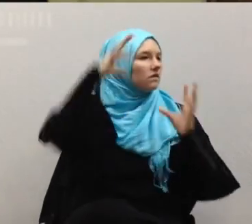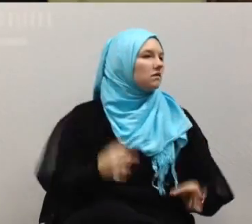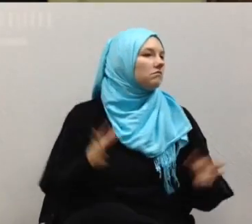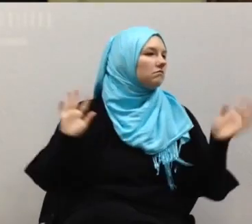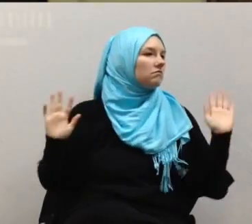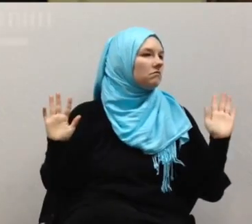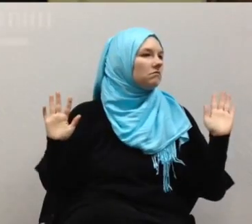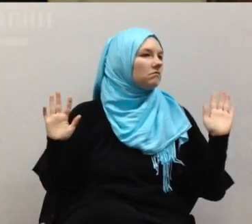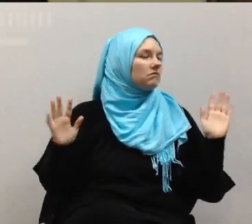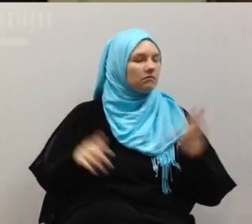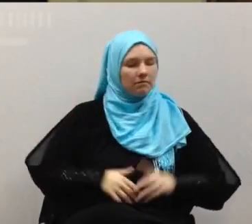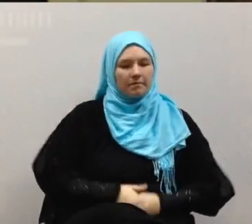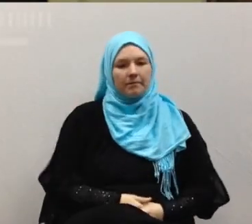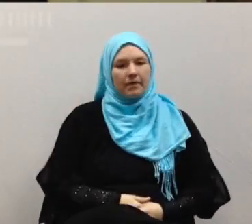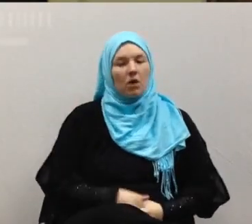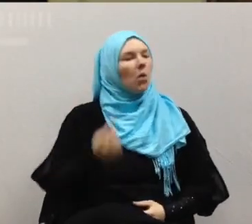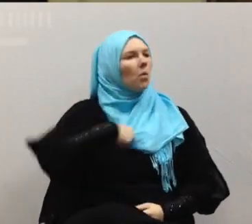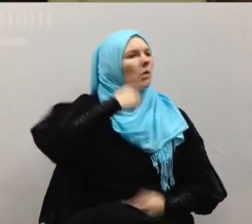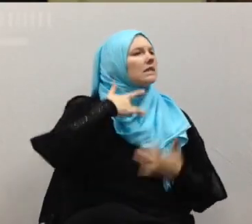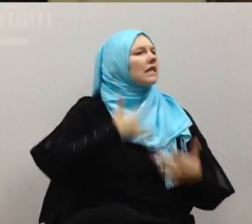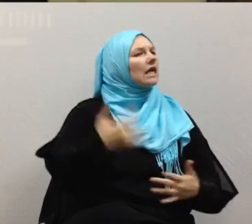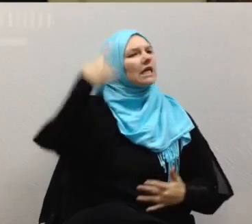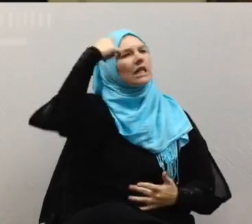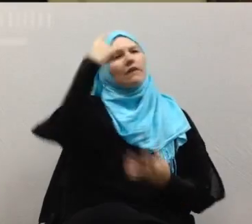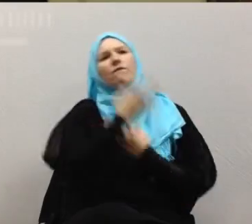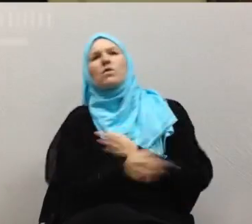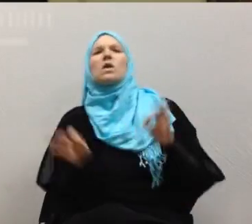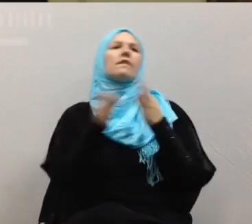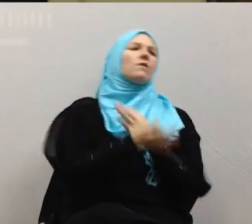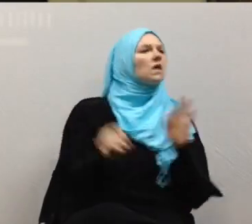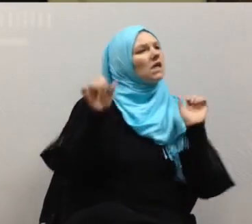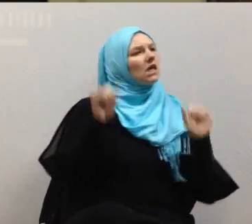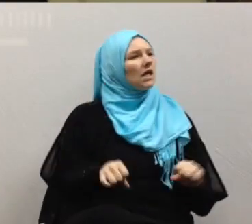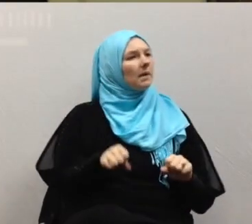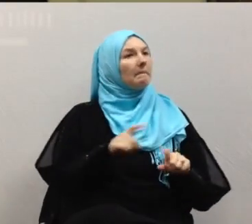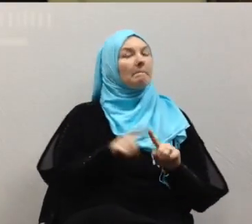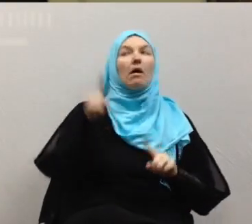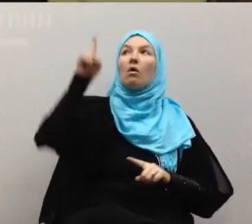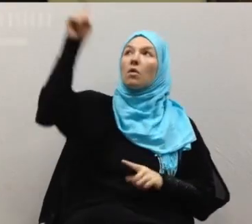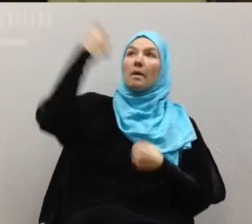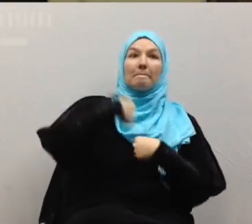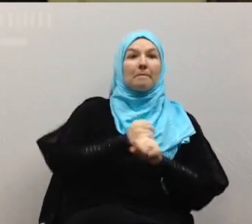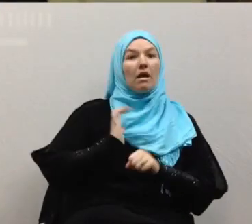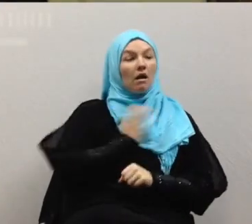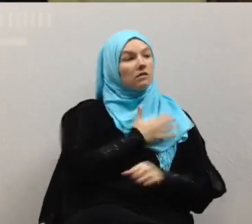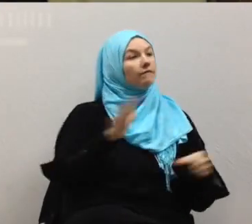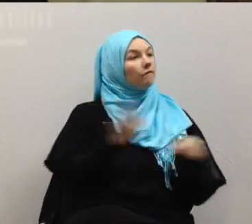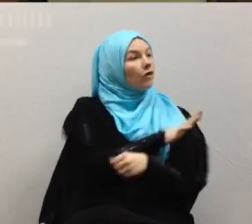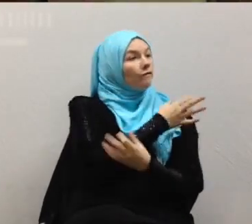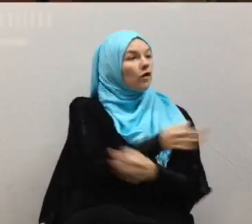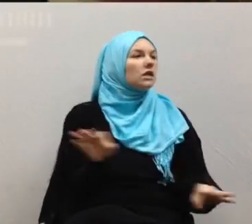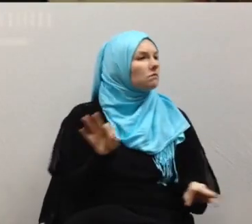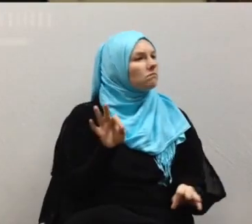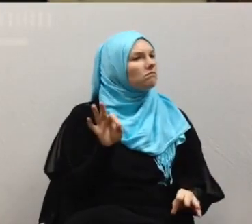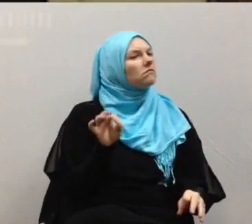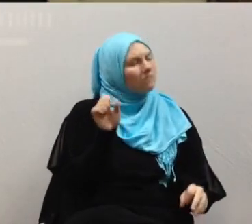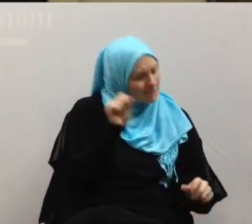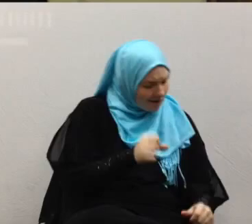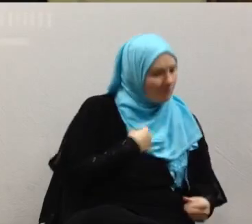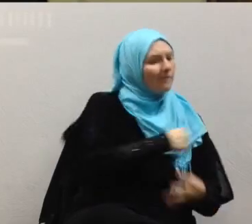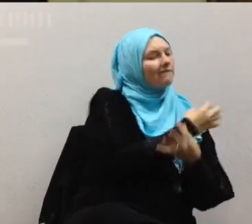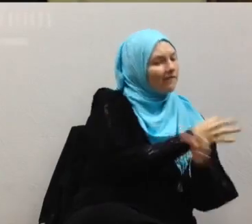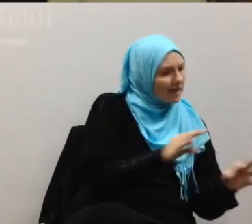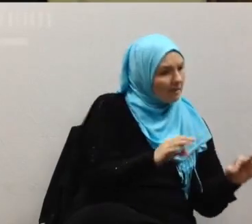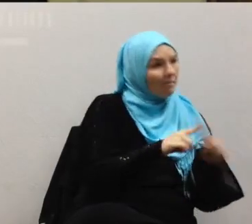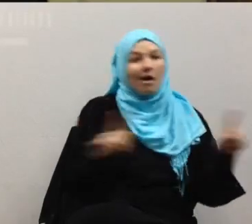have the absolute freedom. But Allah did not make us absolute free people. We are free, but not